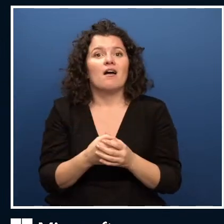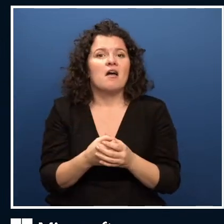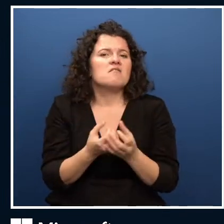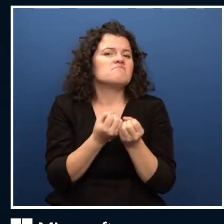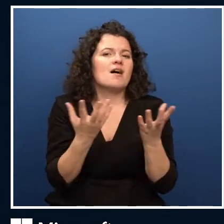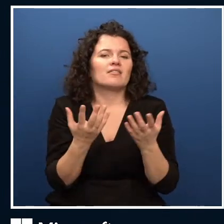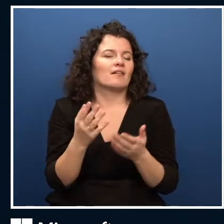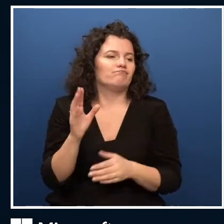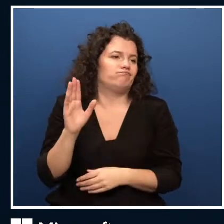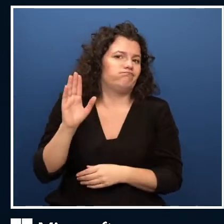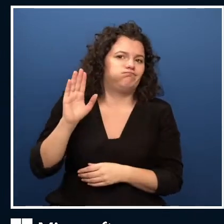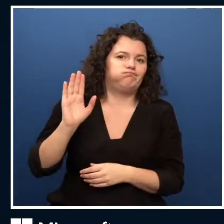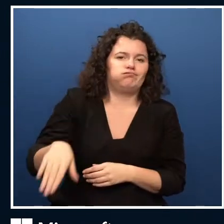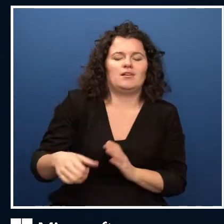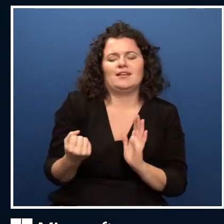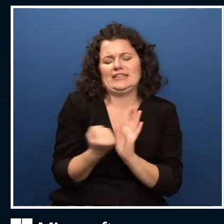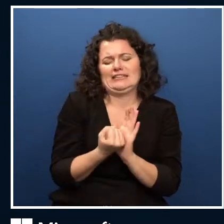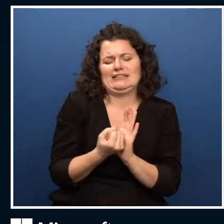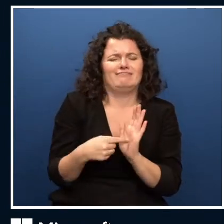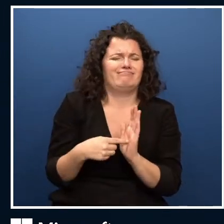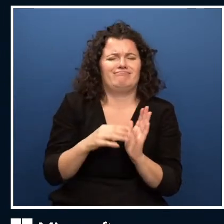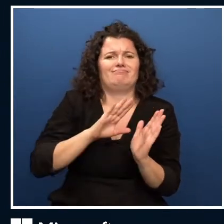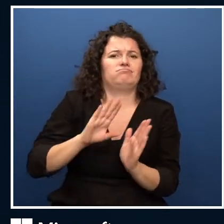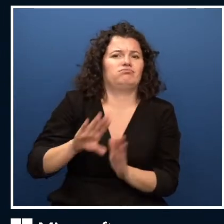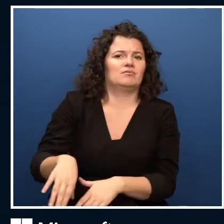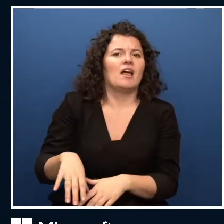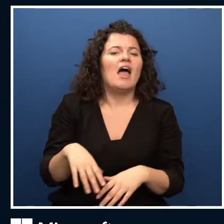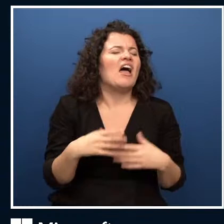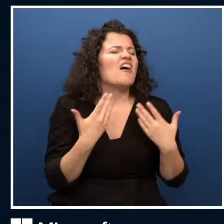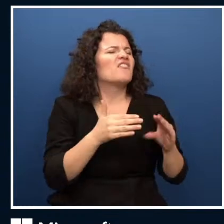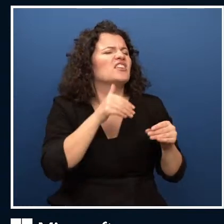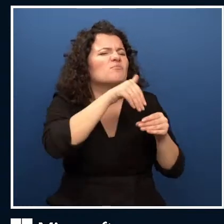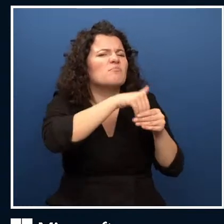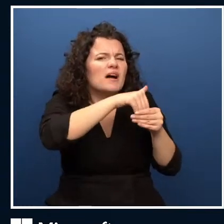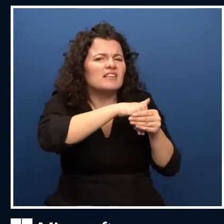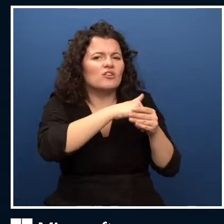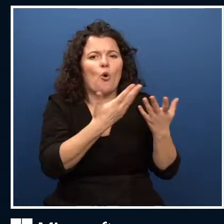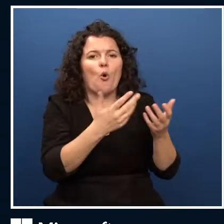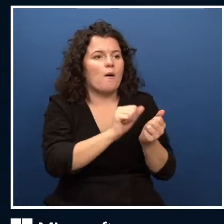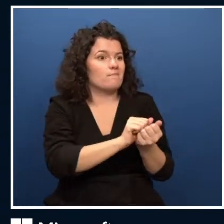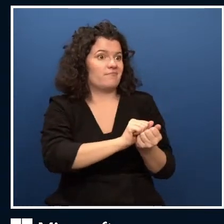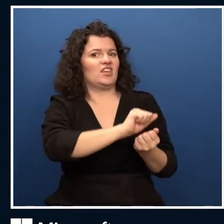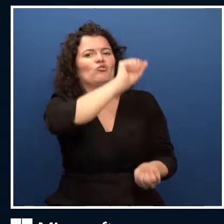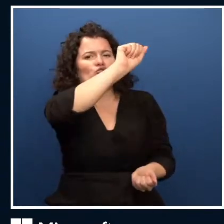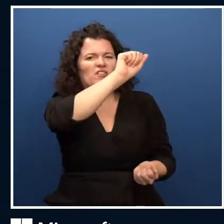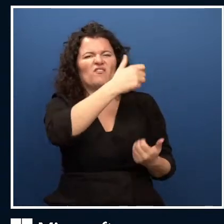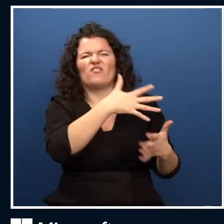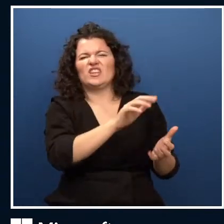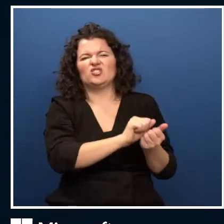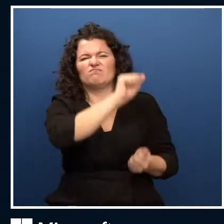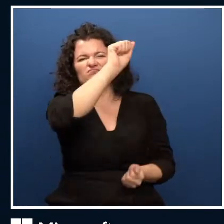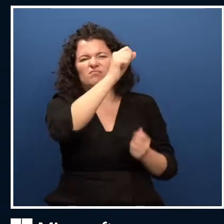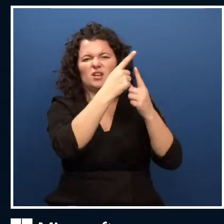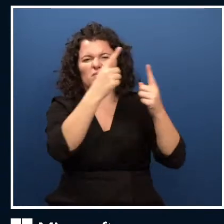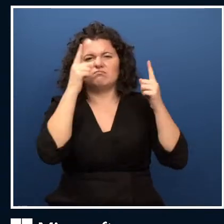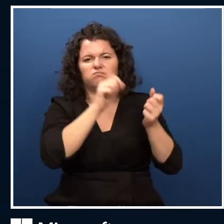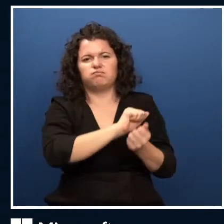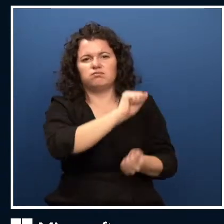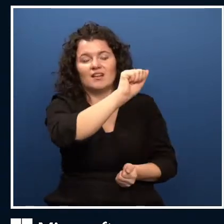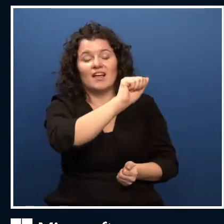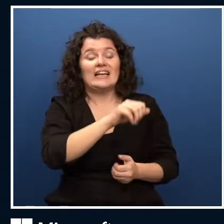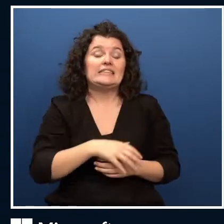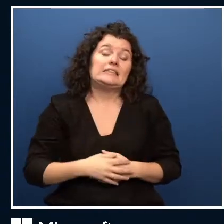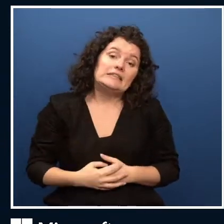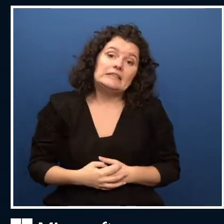says, oh, I have the material or I have the degree, but it's actually not that